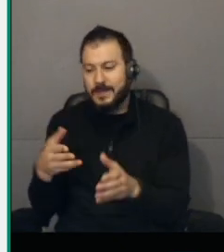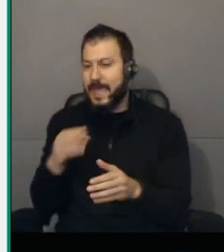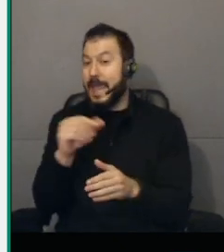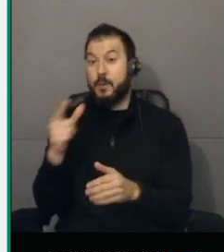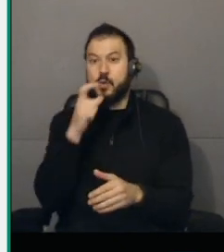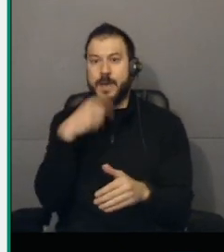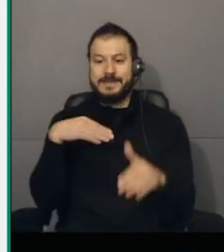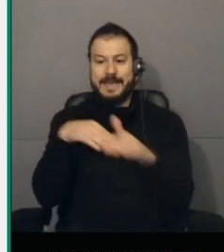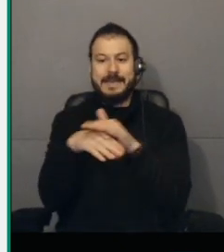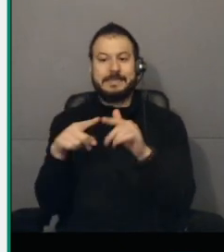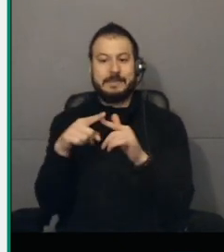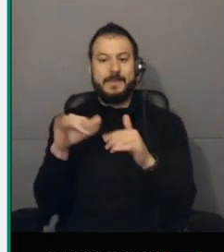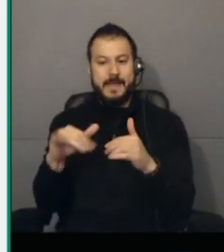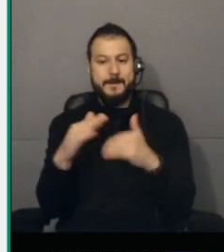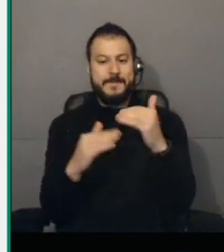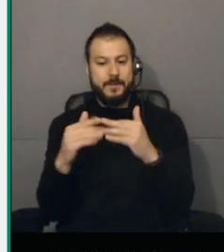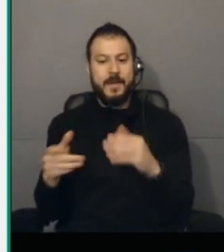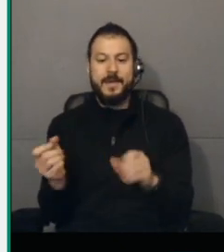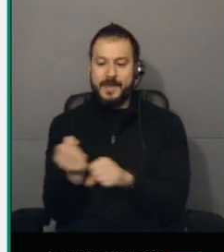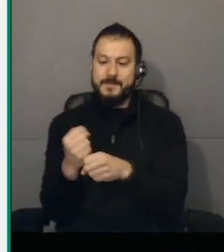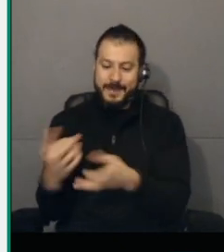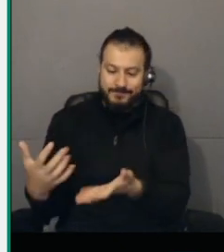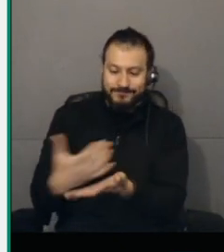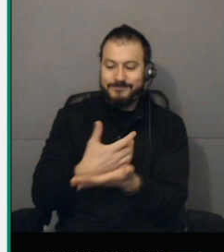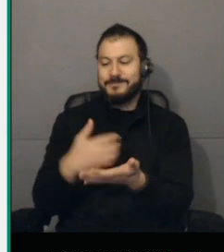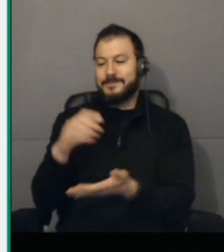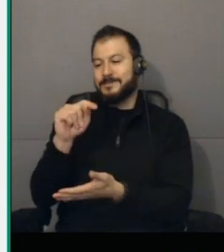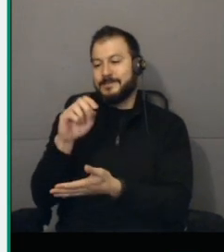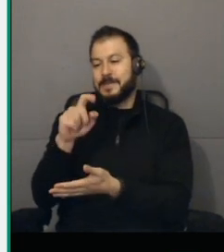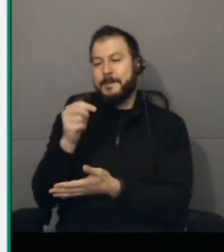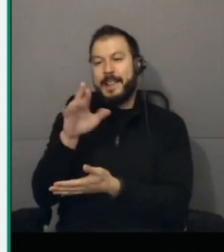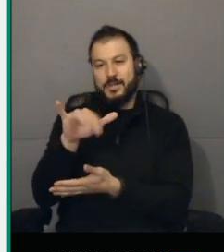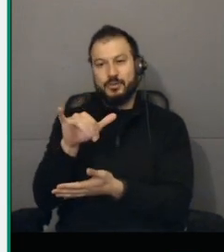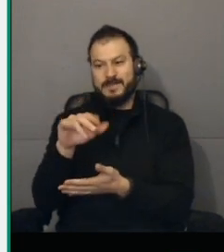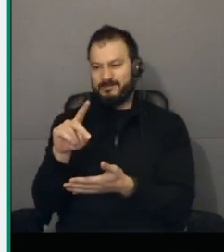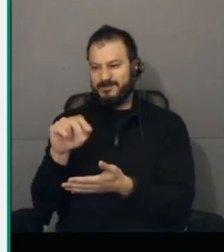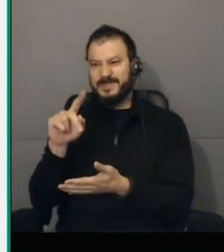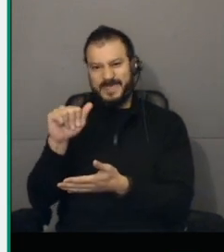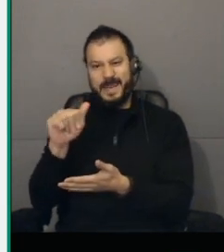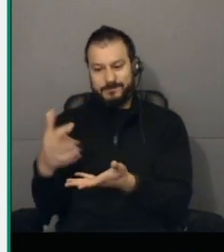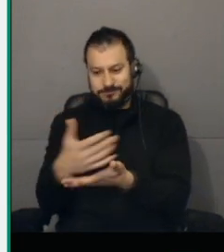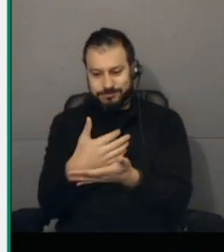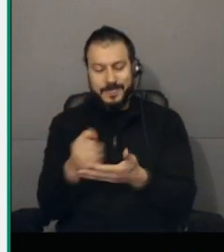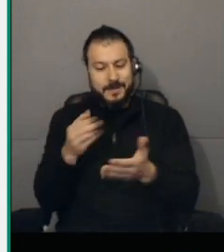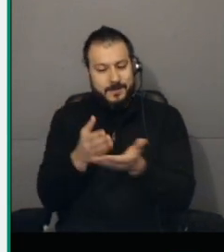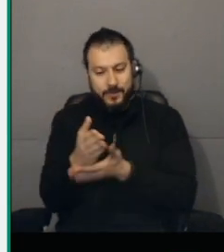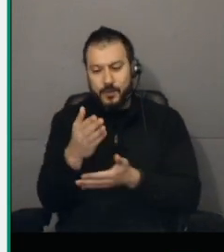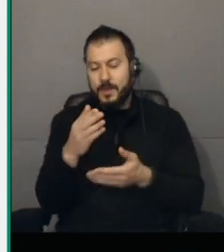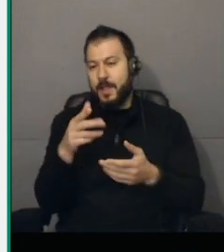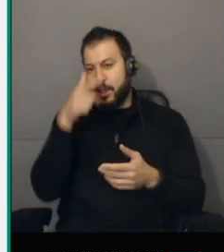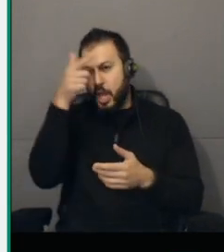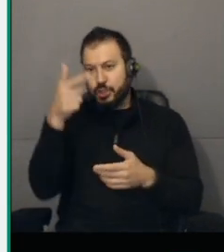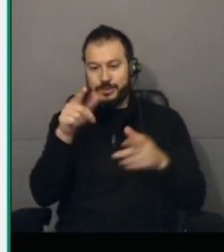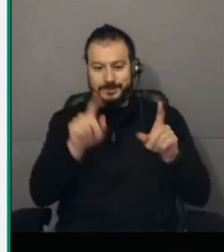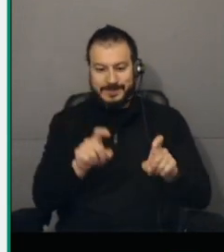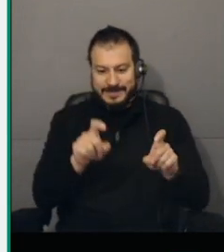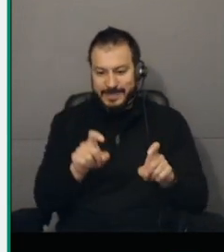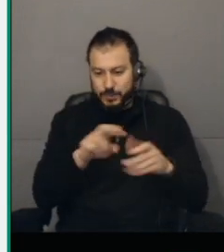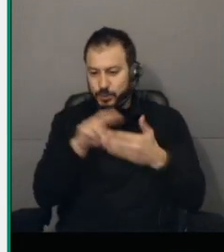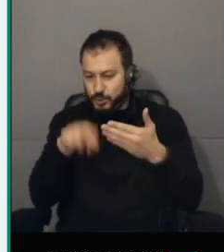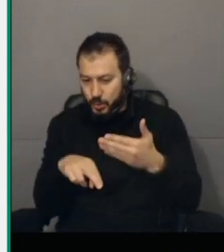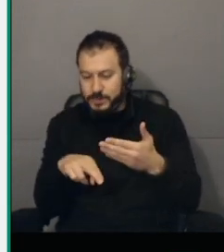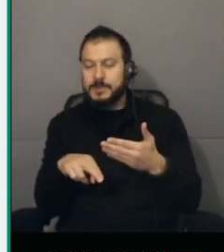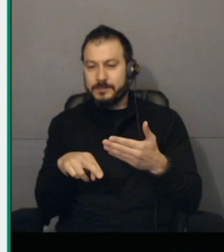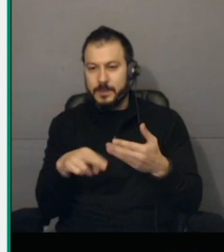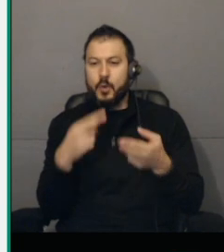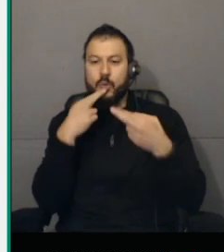really. And as they play, they generate telemetry. We can then take that telemetry and run it through some kind of logic that generates test results and report